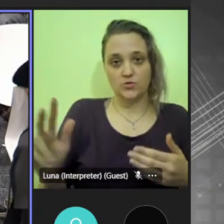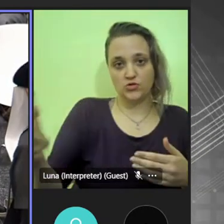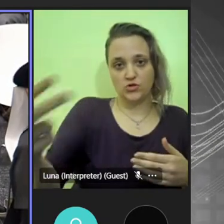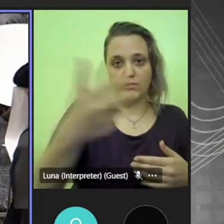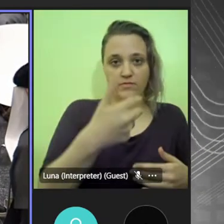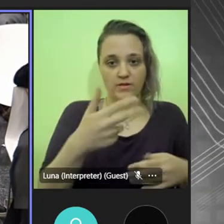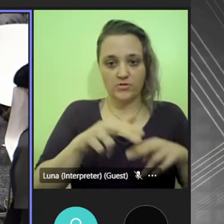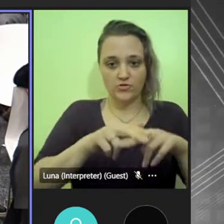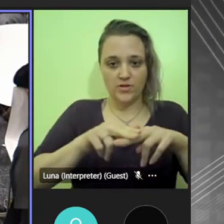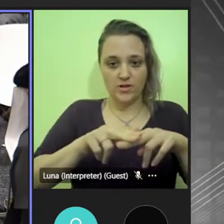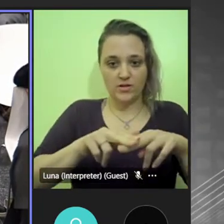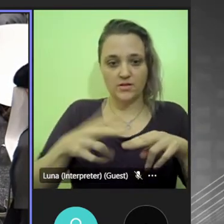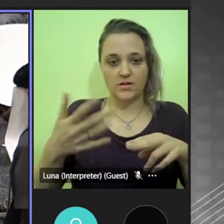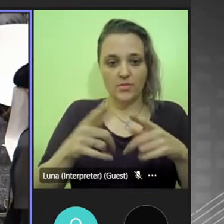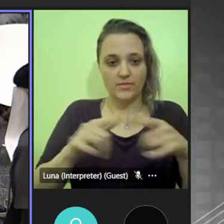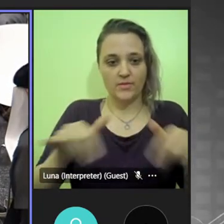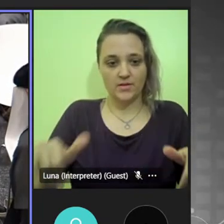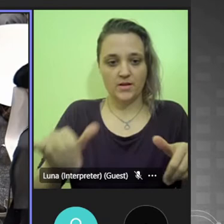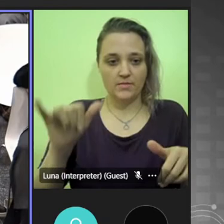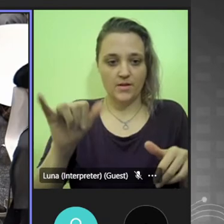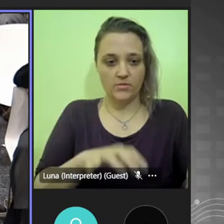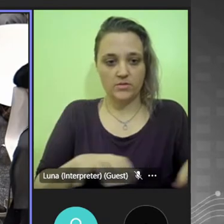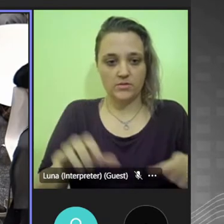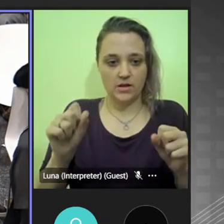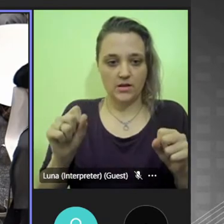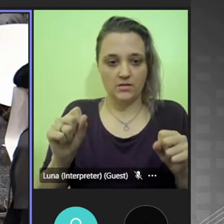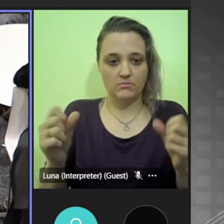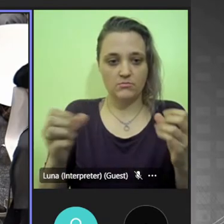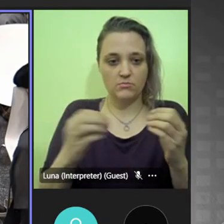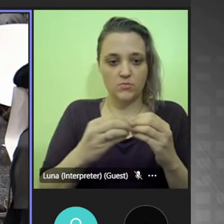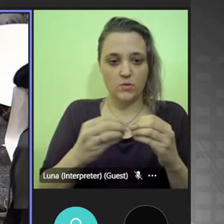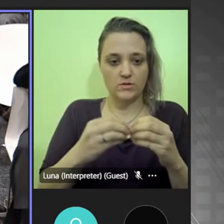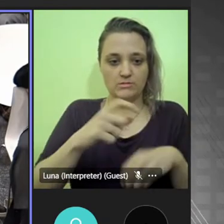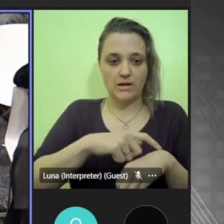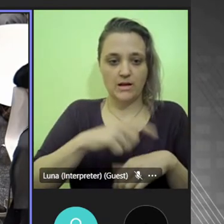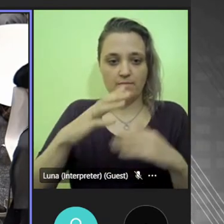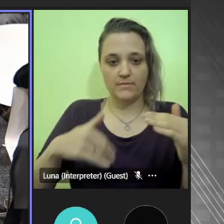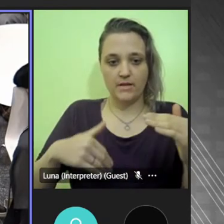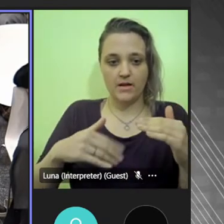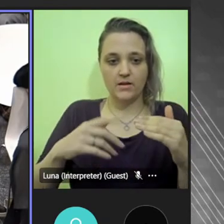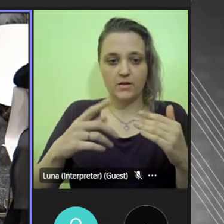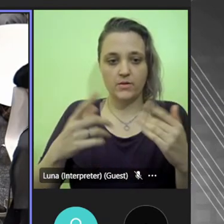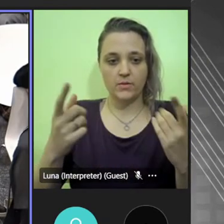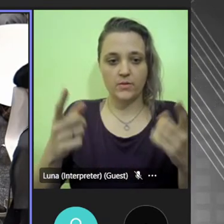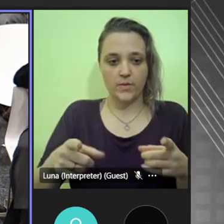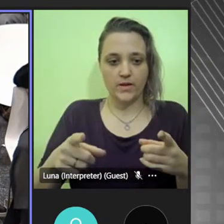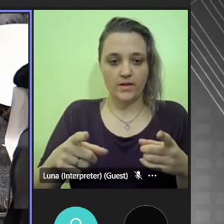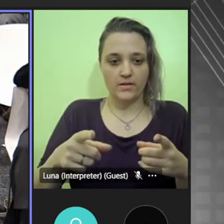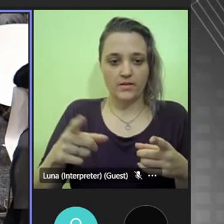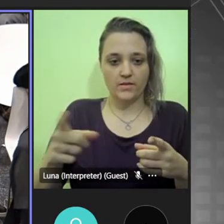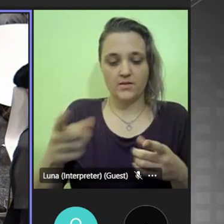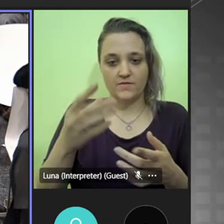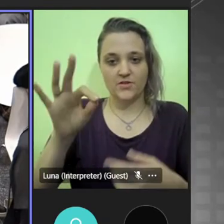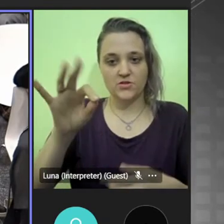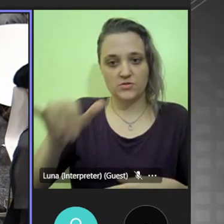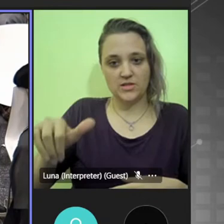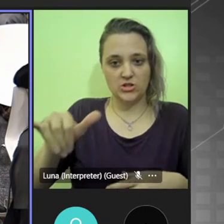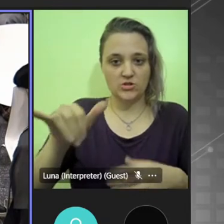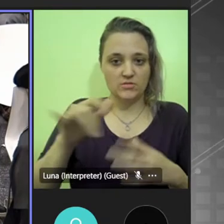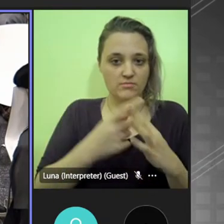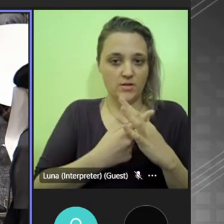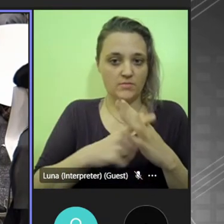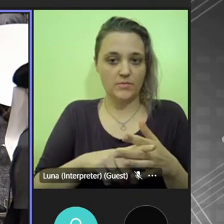Vernon and so you're easily able to turn around those trains and kind of in the meantime as that would take that would take more time than when